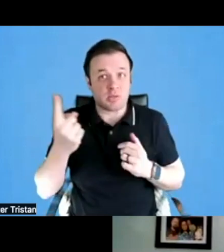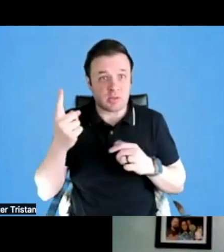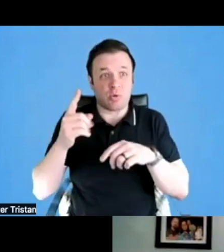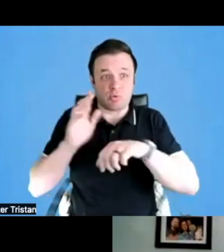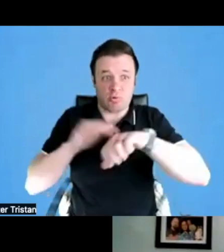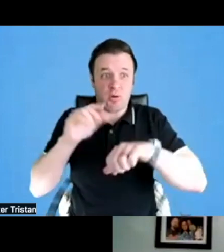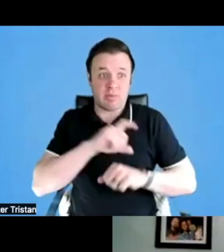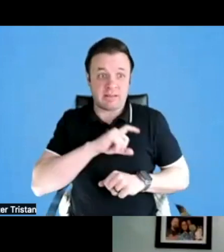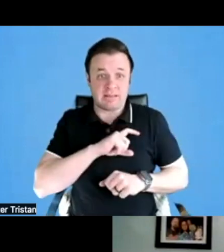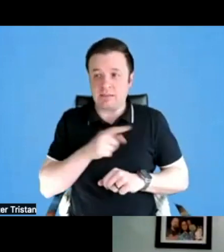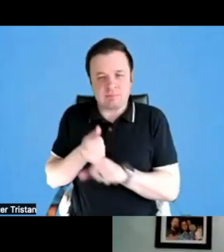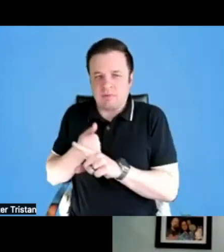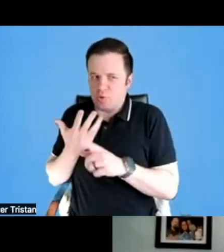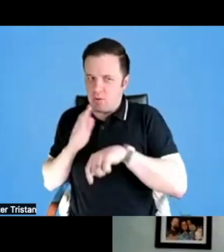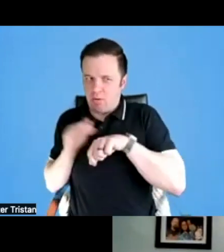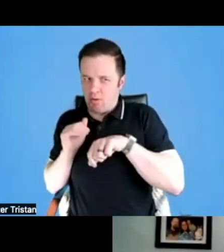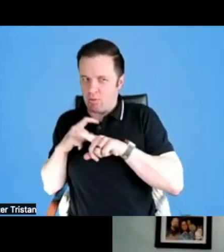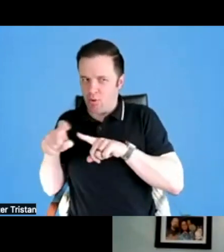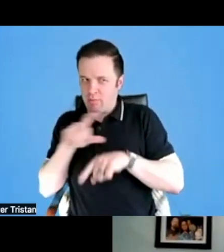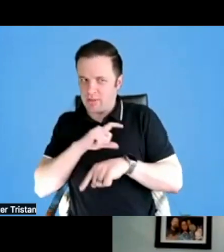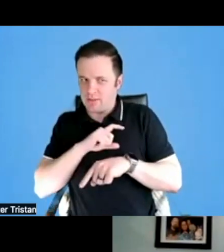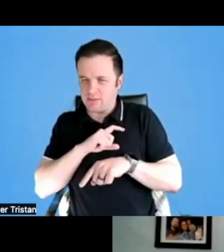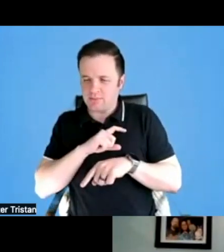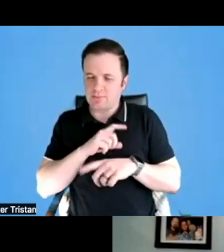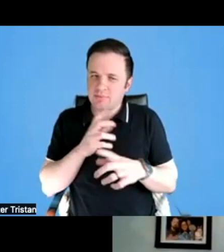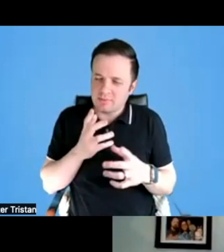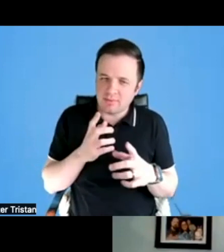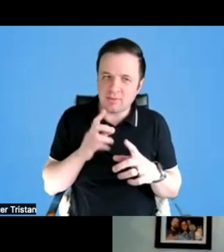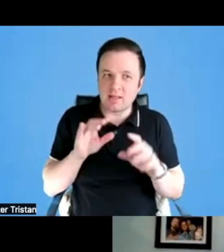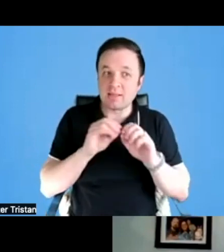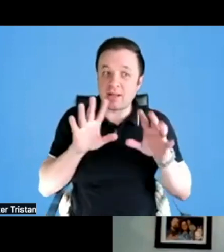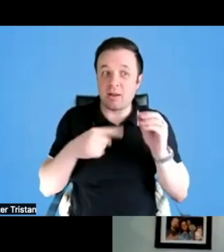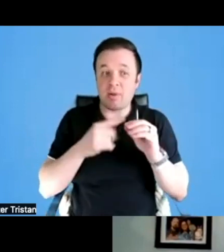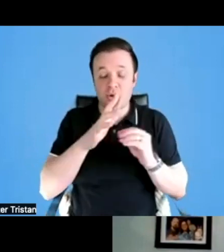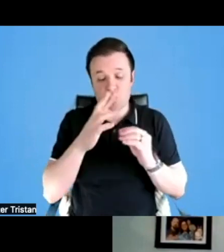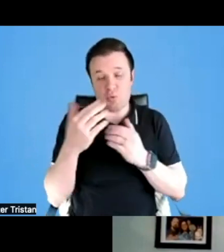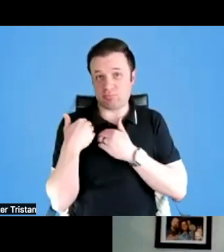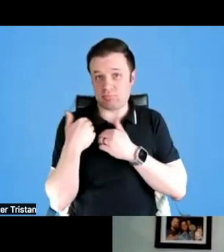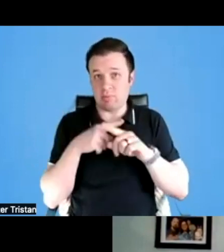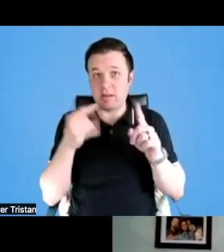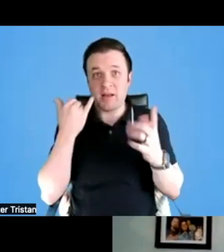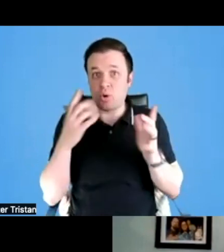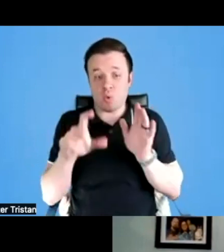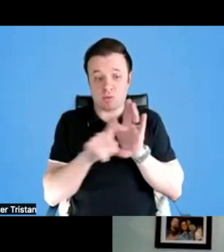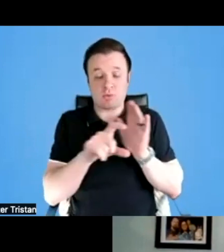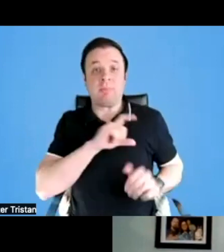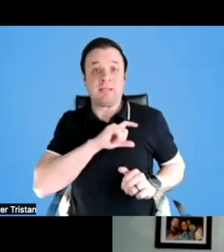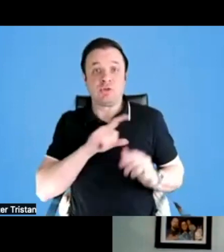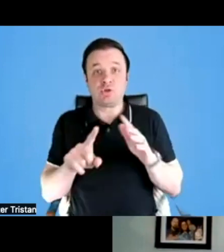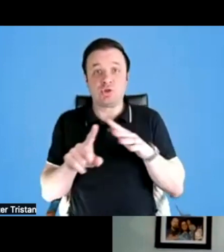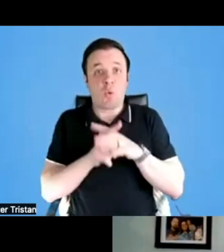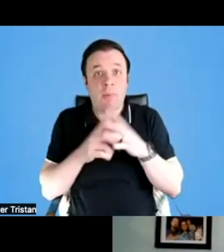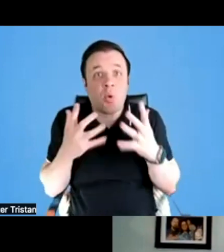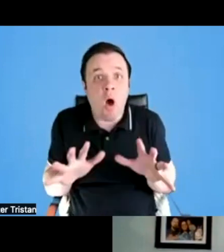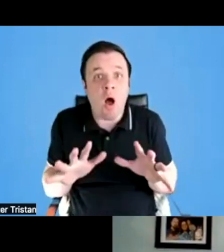don't want to do it themselves. That's clarity about your role. But if I don't want police to show up, and that's your